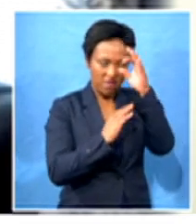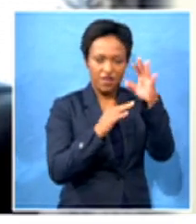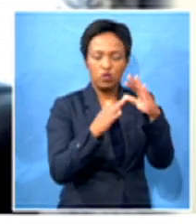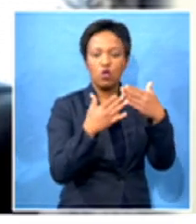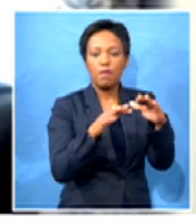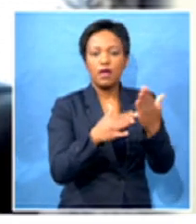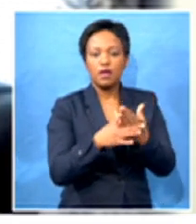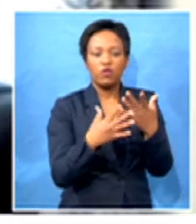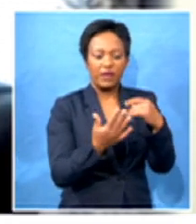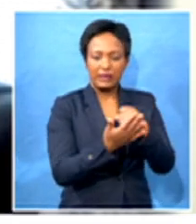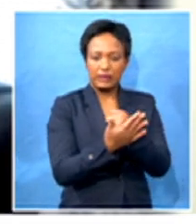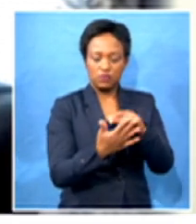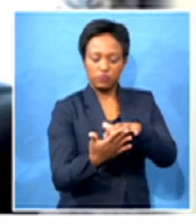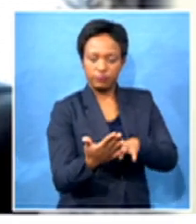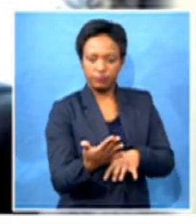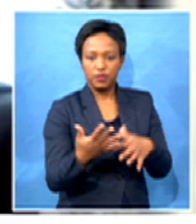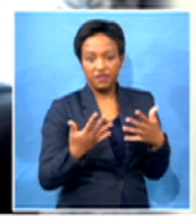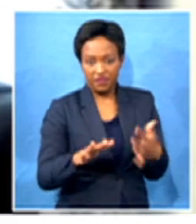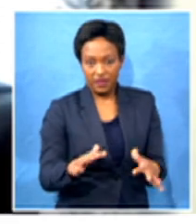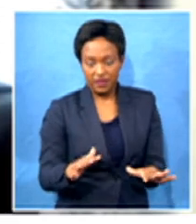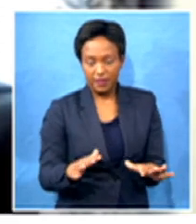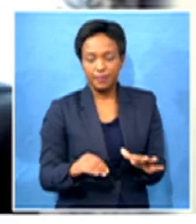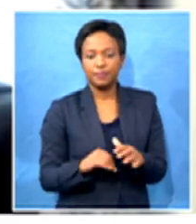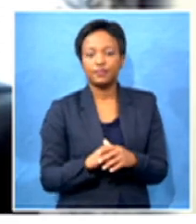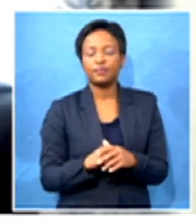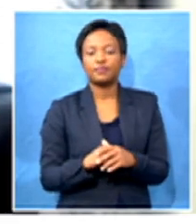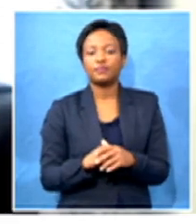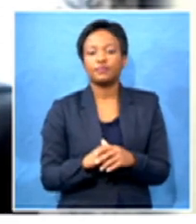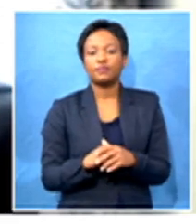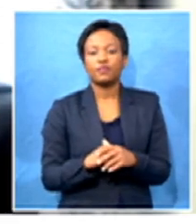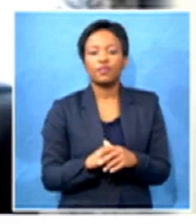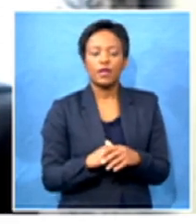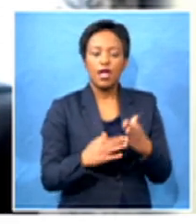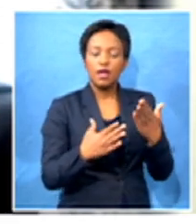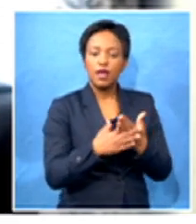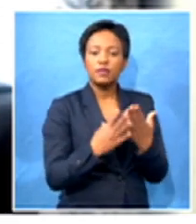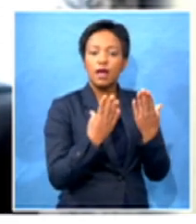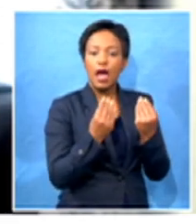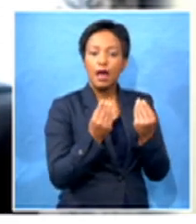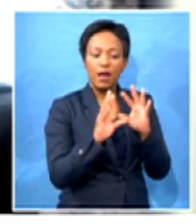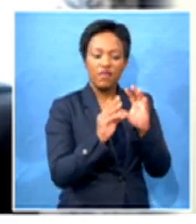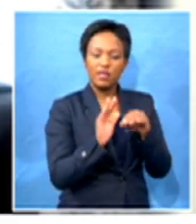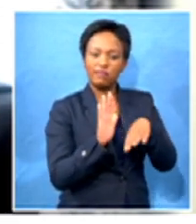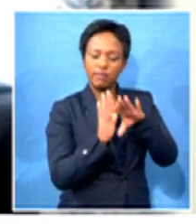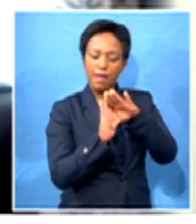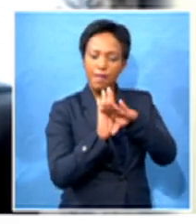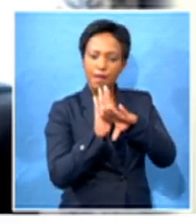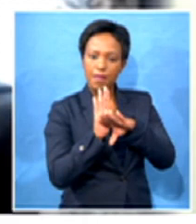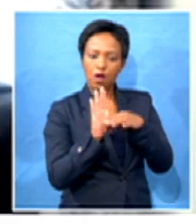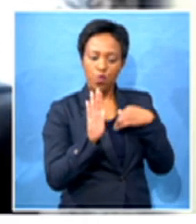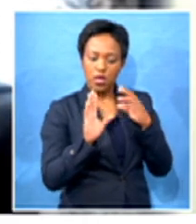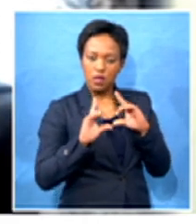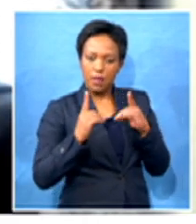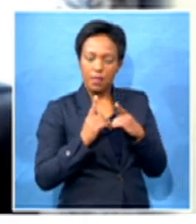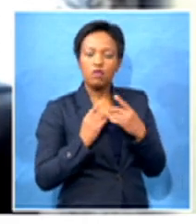the registry. They have the case numbers. We have everything as the department. We